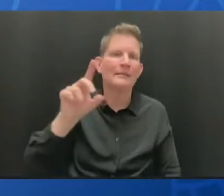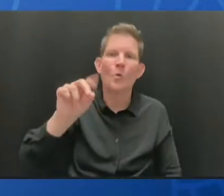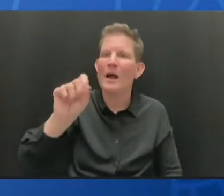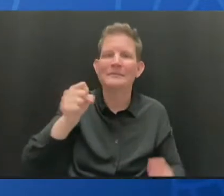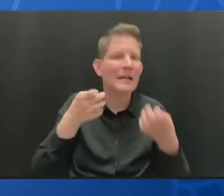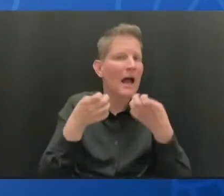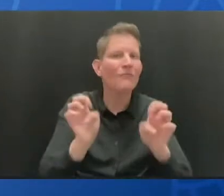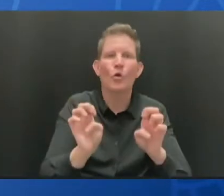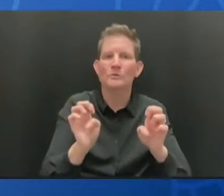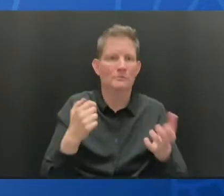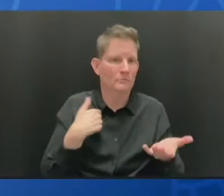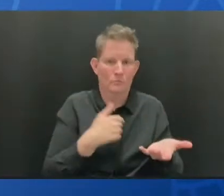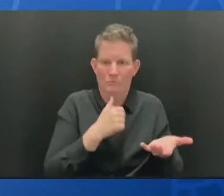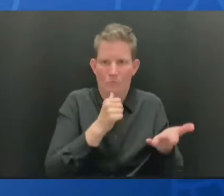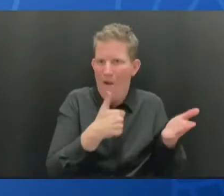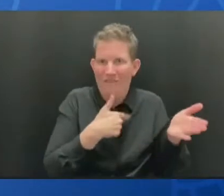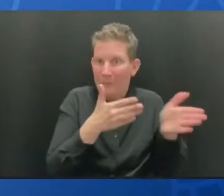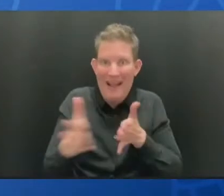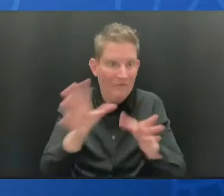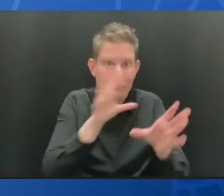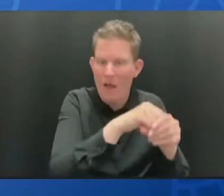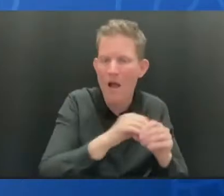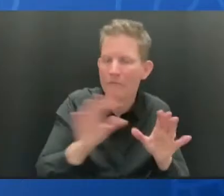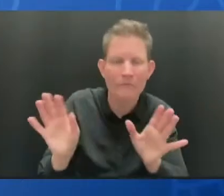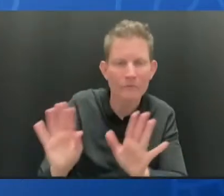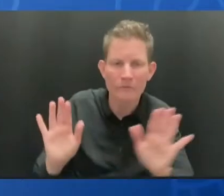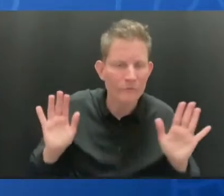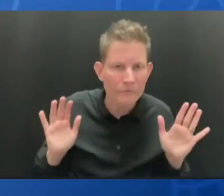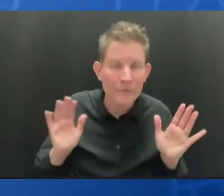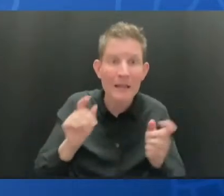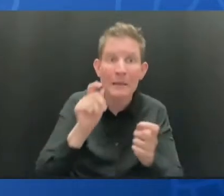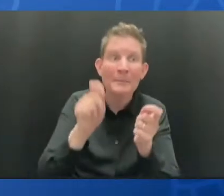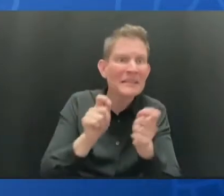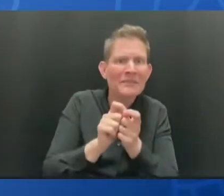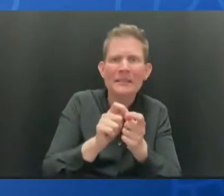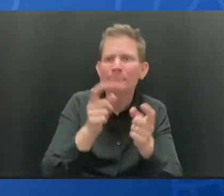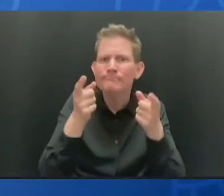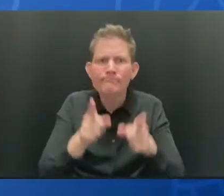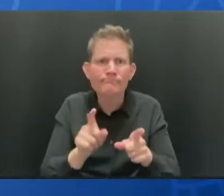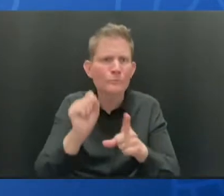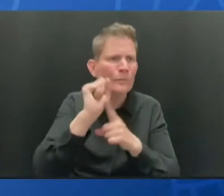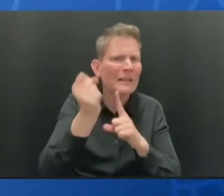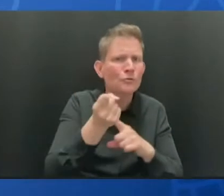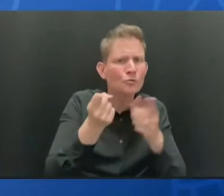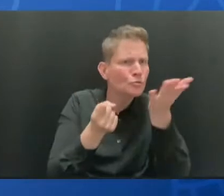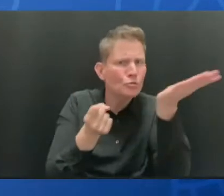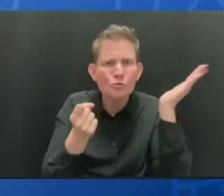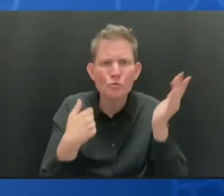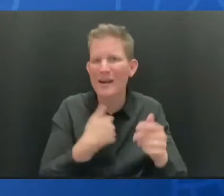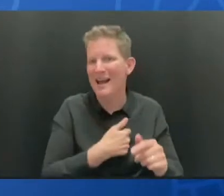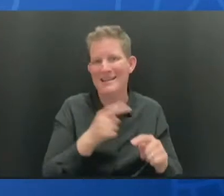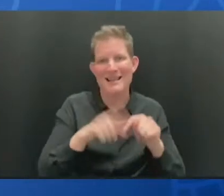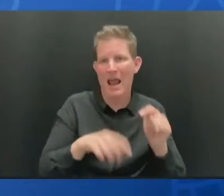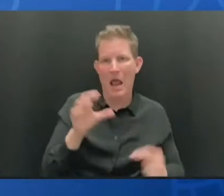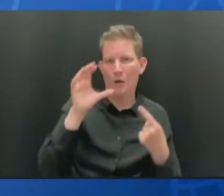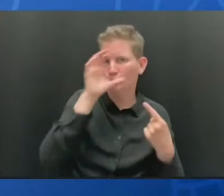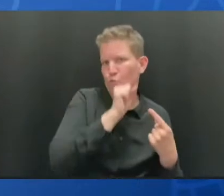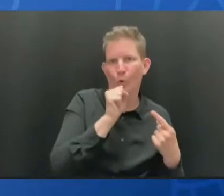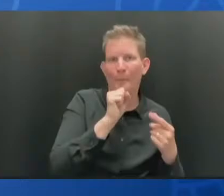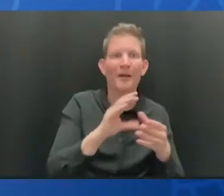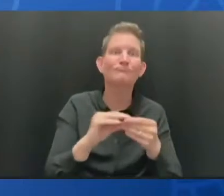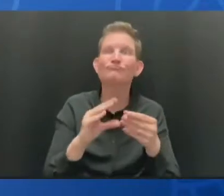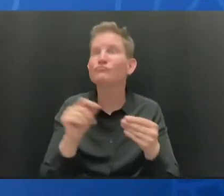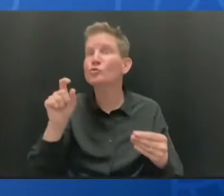the nature of how certain situations would be responded to. I'm not going to speculate or say what they should or should not do. The Gaza